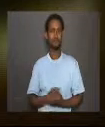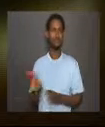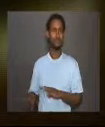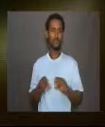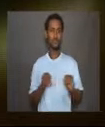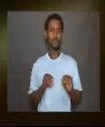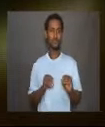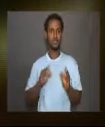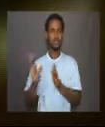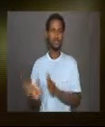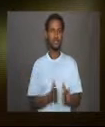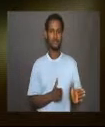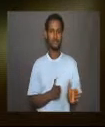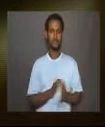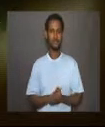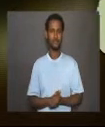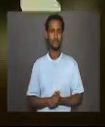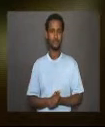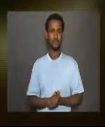Students, let's get ready.